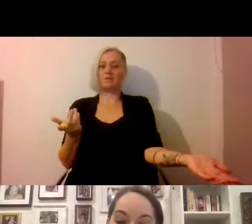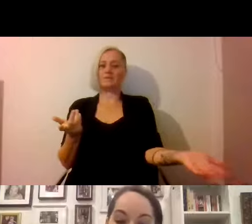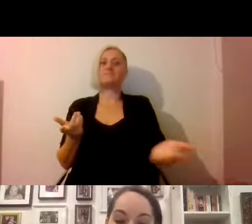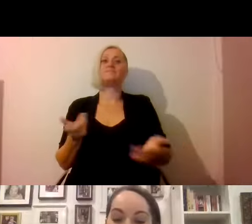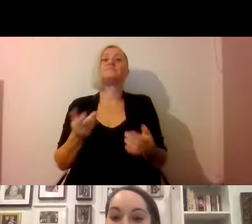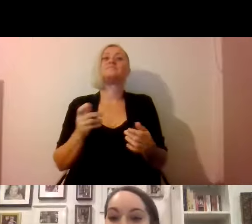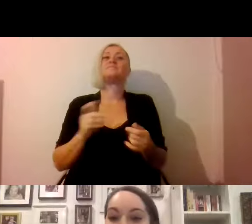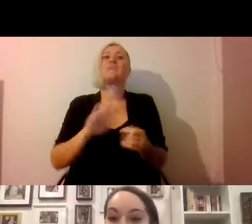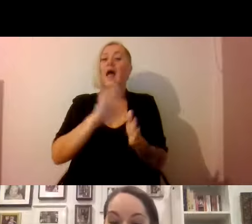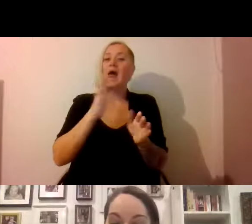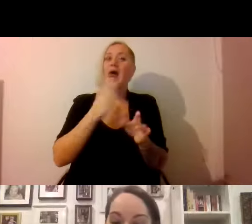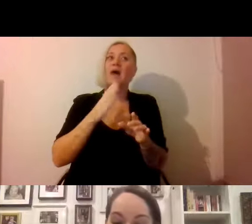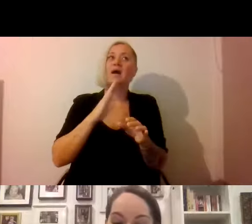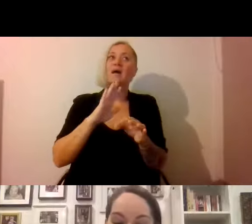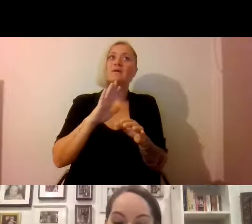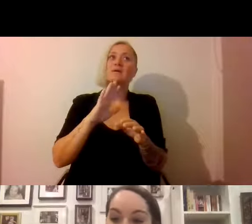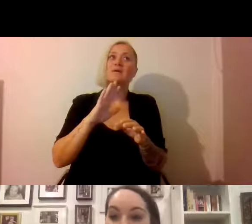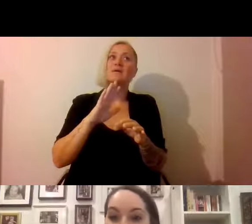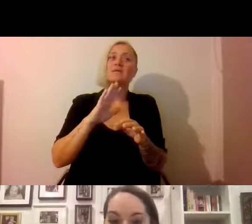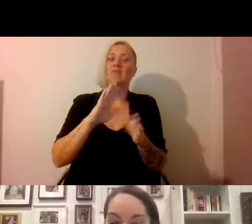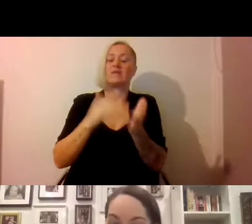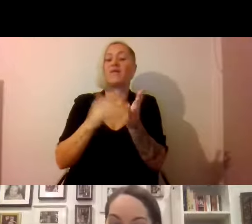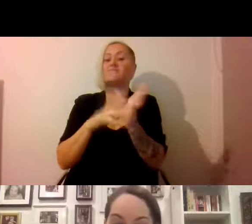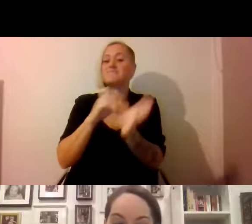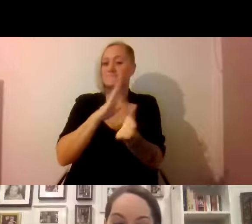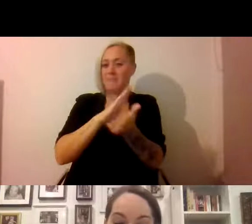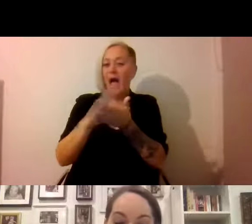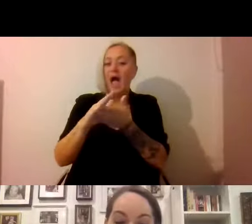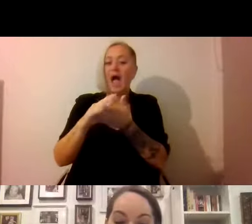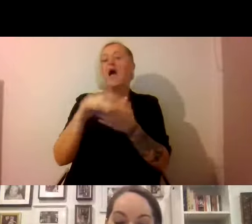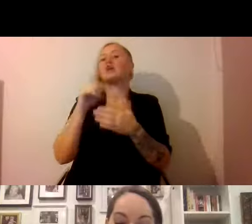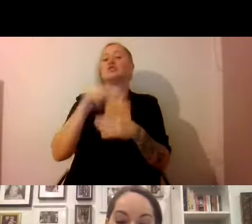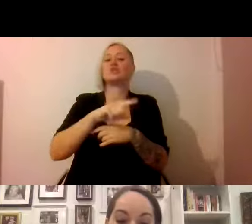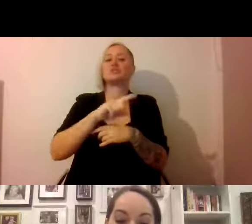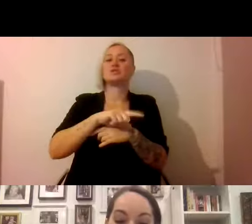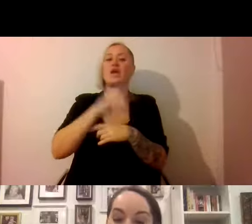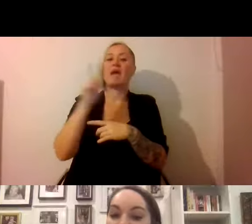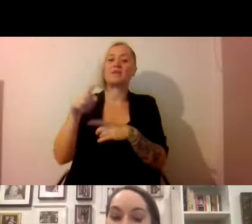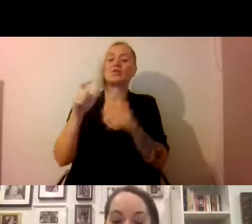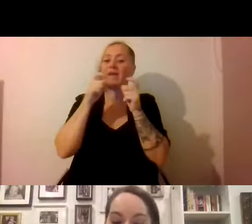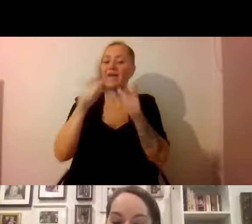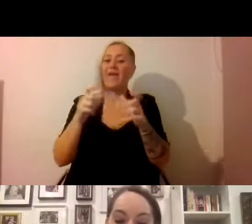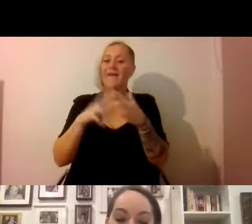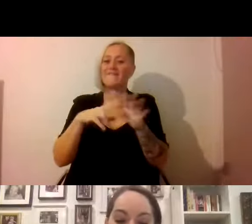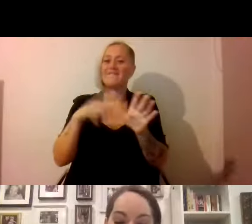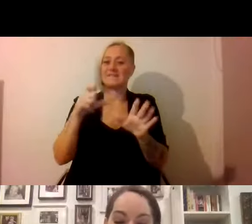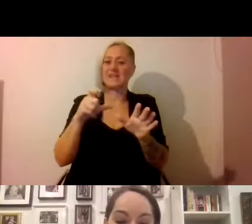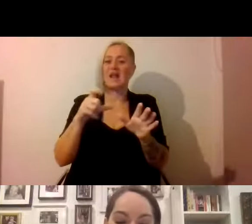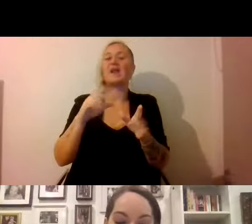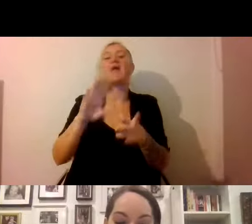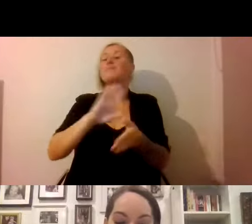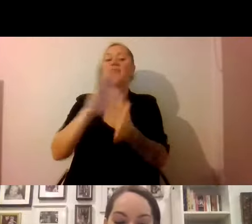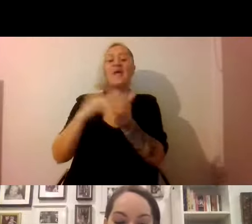he was sent to the aged care facility, having failed rehab, and in late April, he was rushed back to